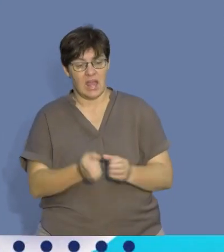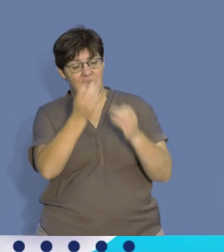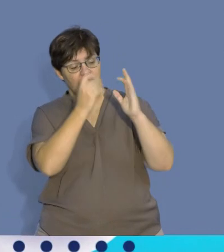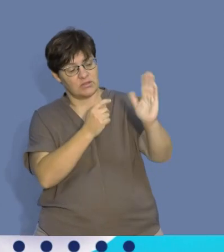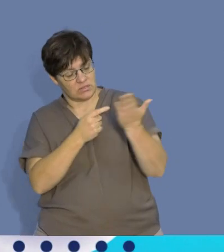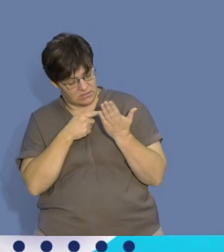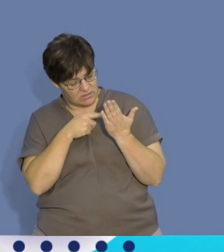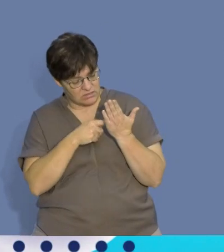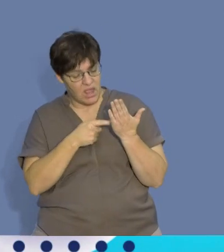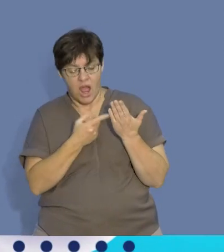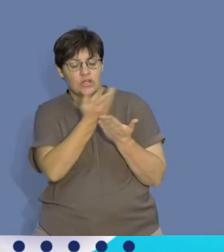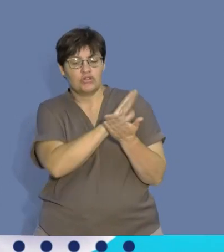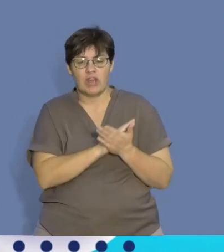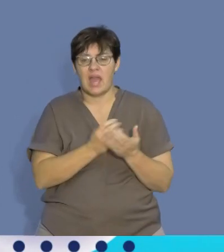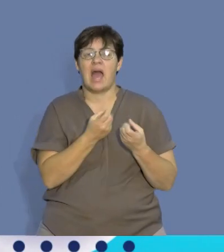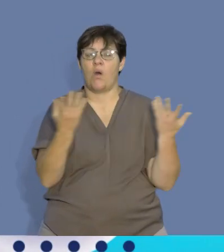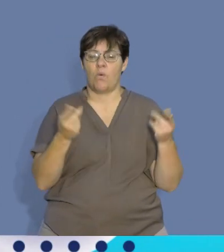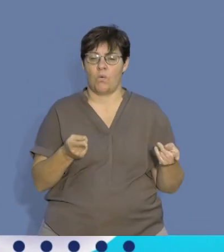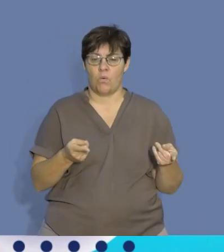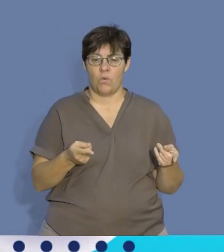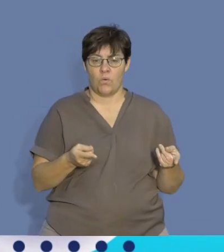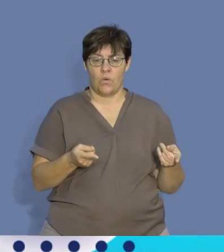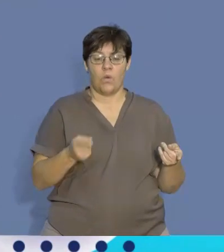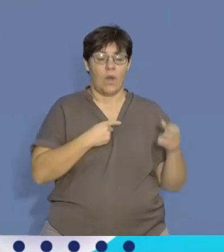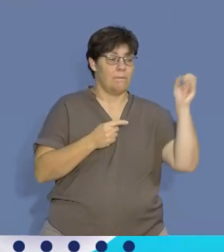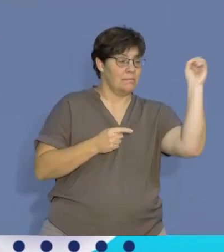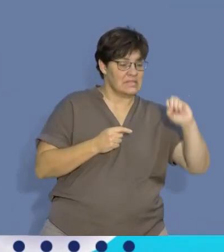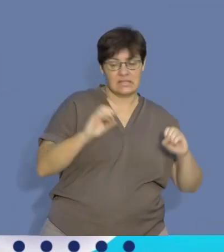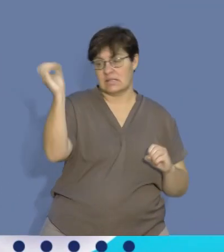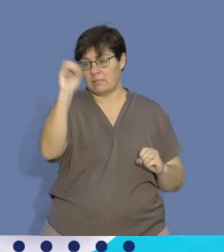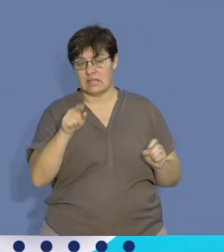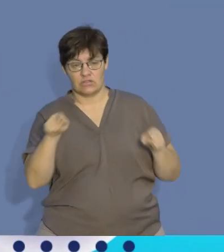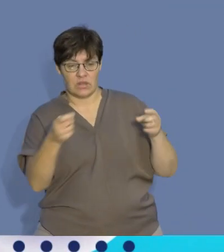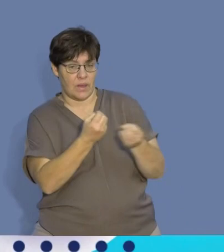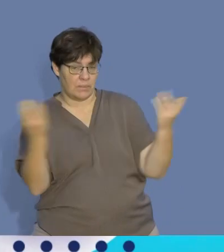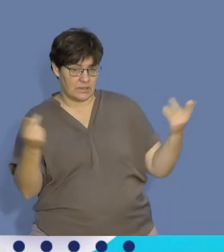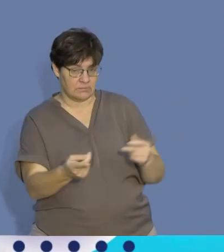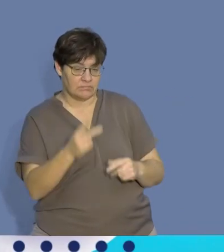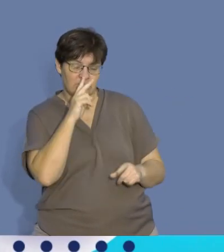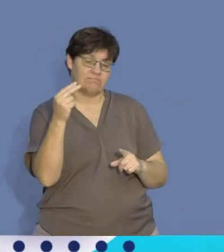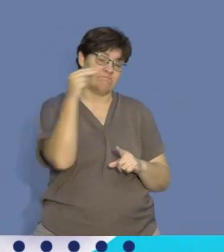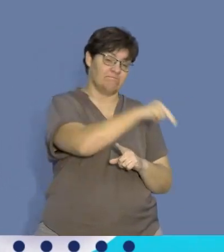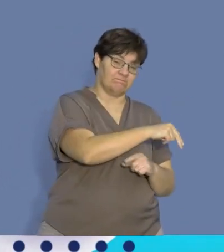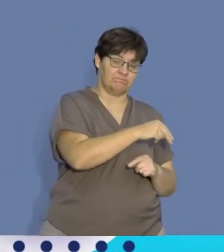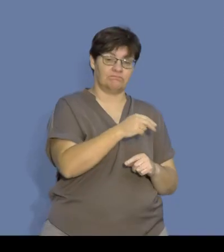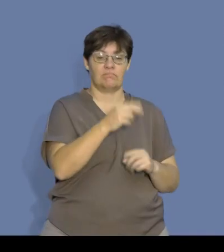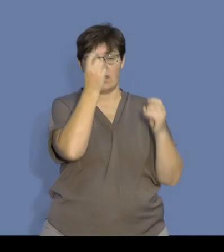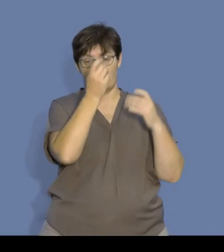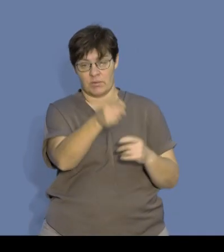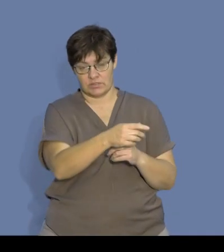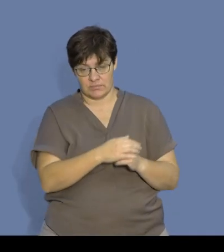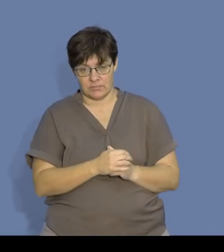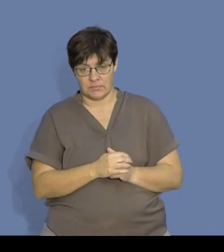go back to our information to see how are we going to share this profit between Vish and Anele. So let's